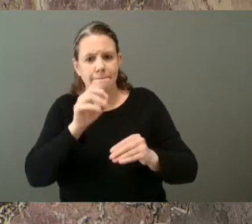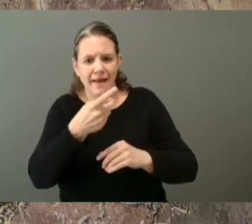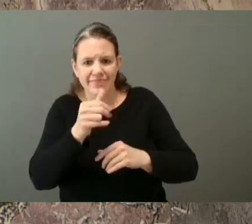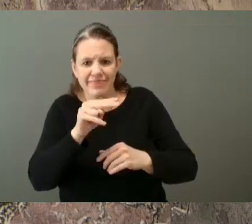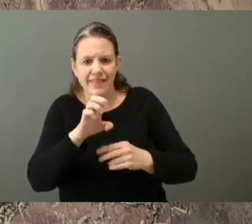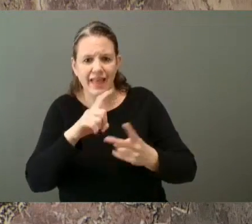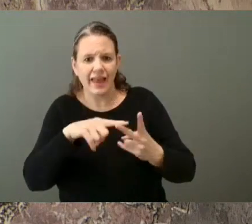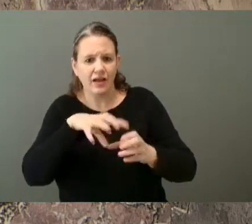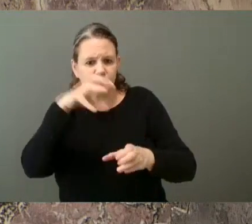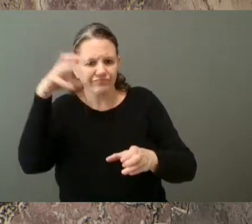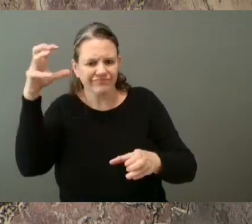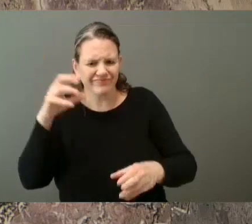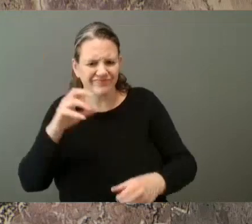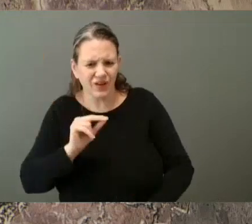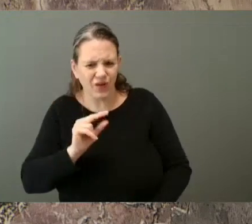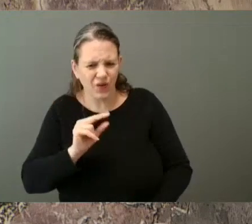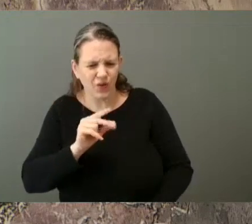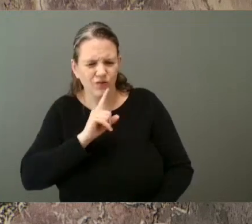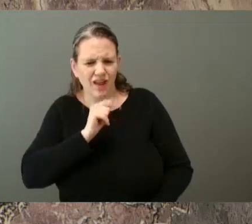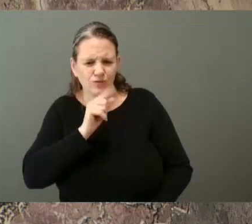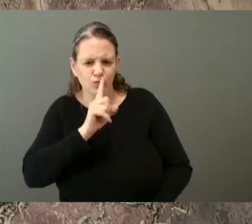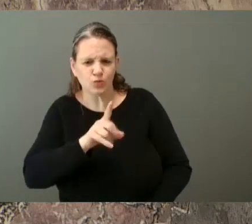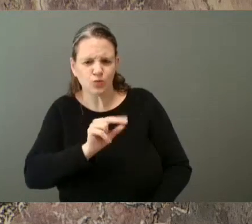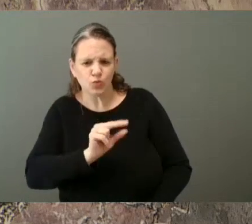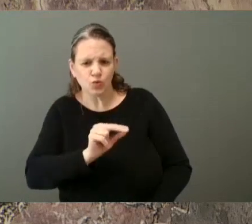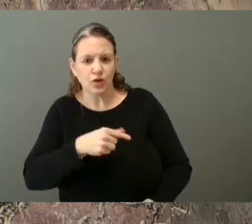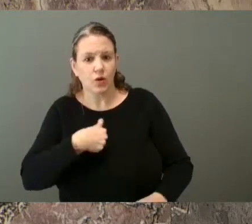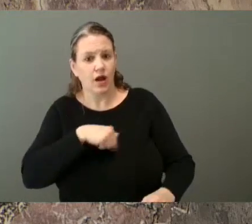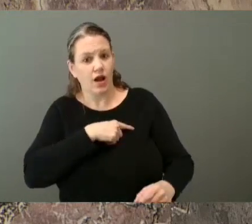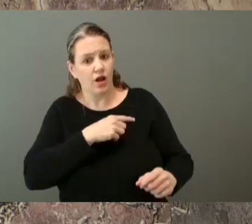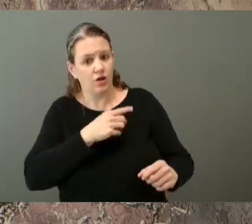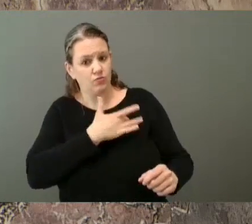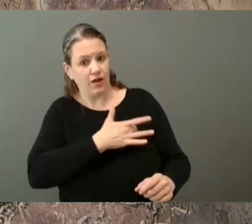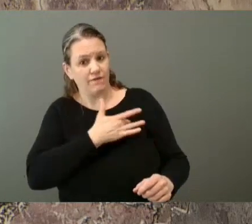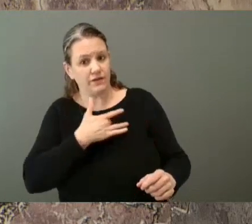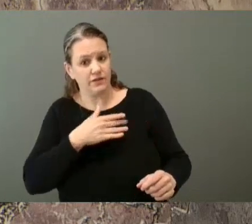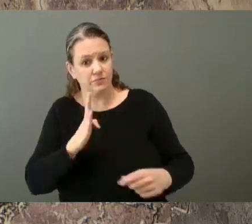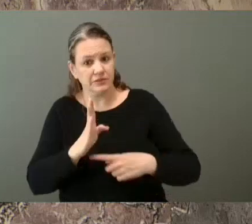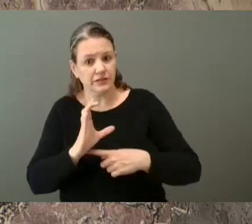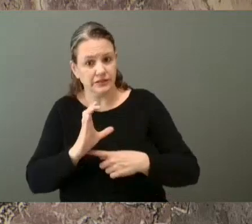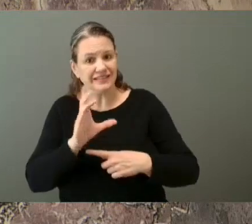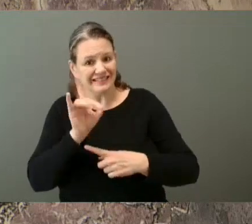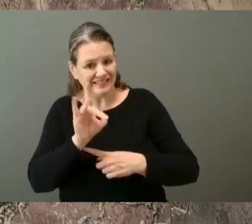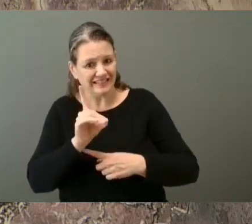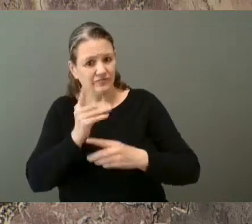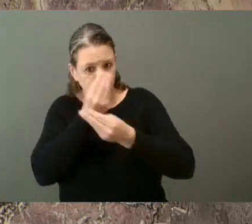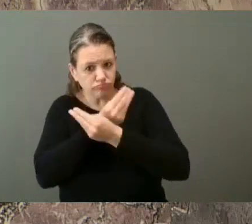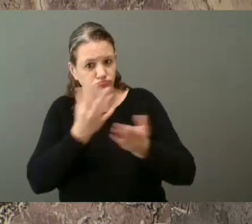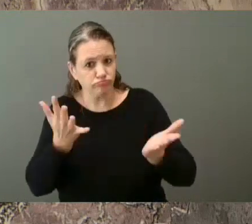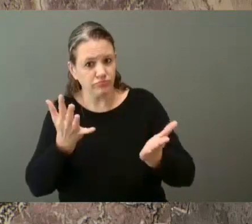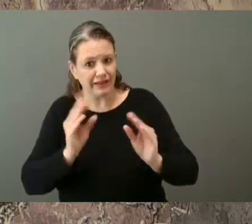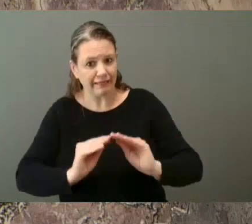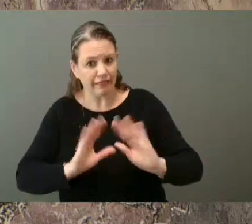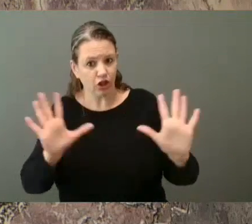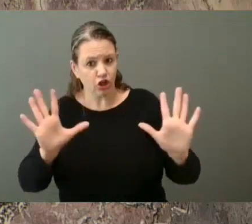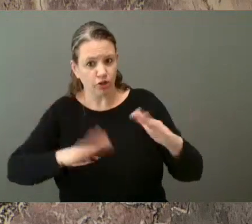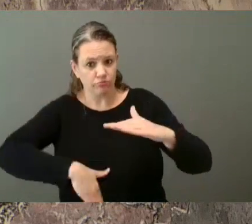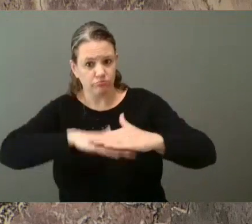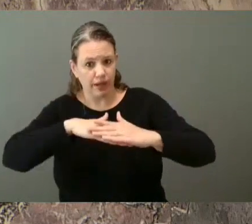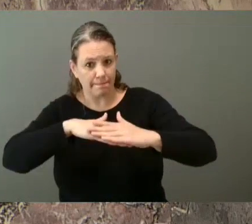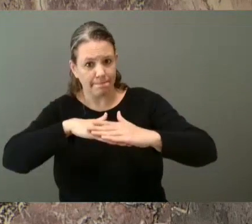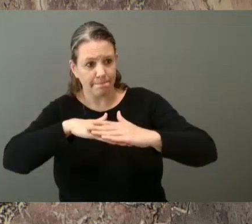in detail exactly what a cap on emissions from the oil and gas sector will look like. We